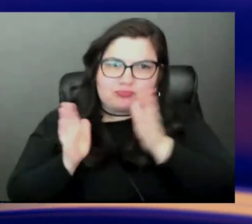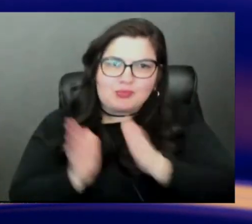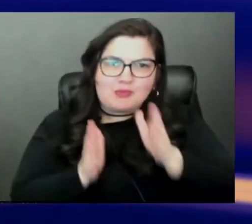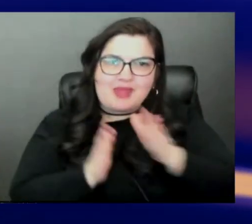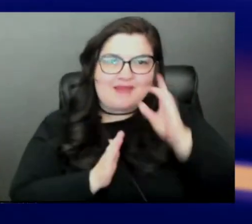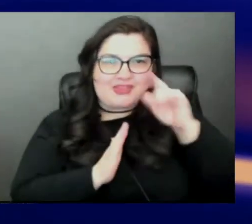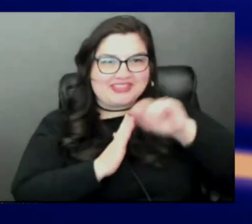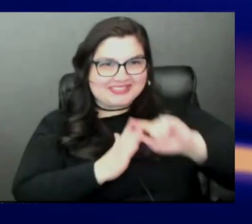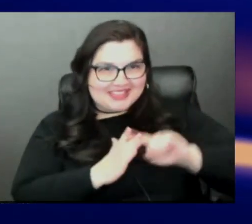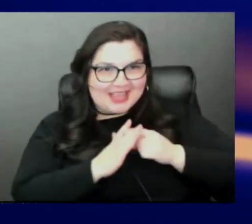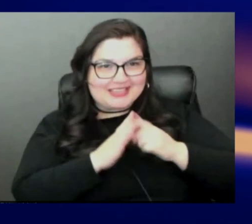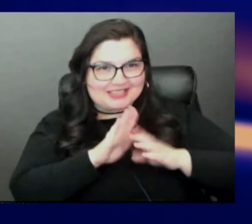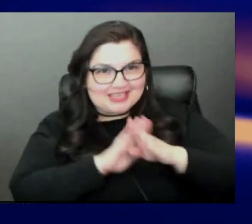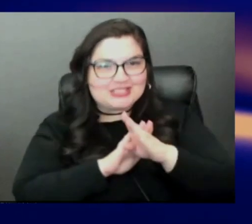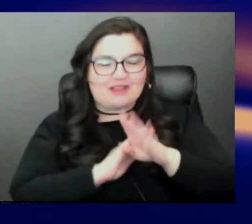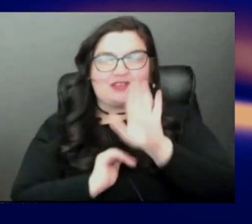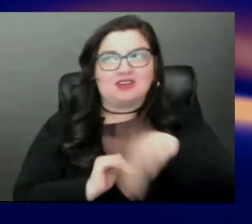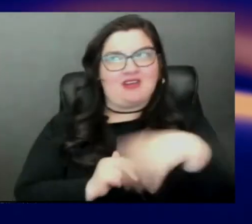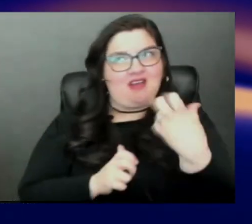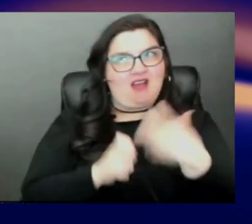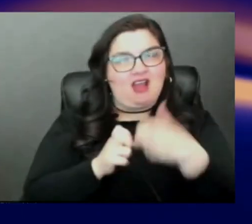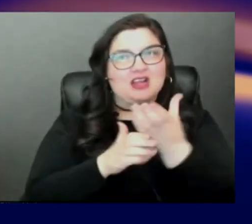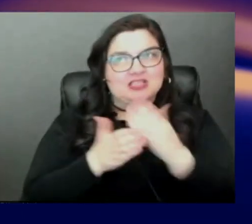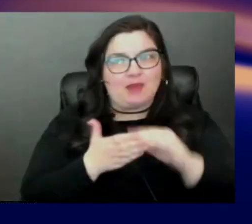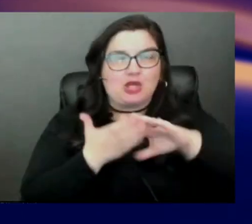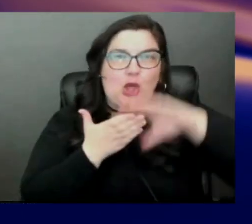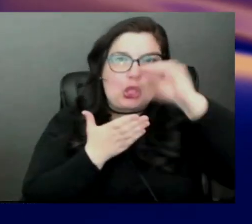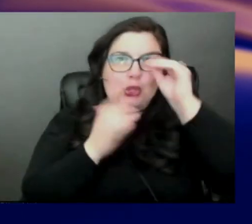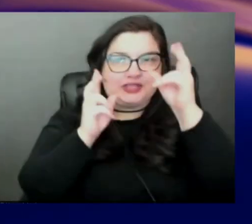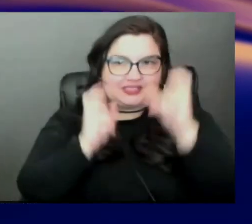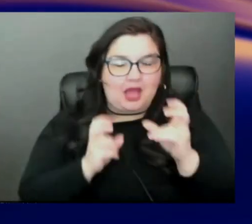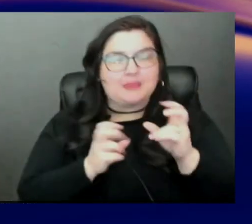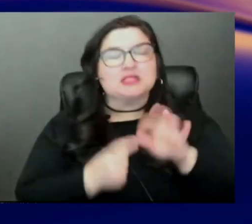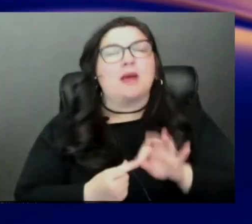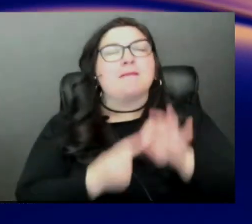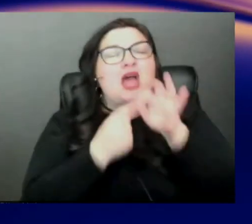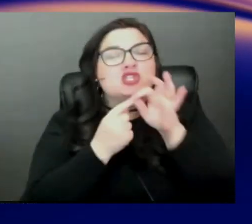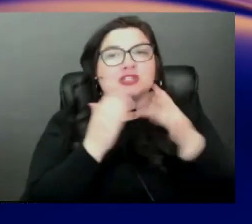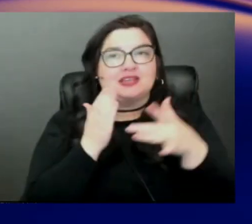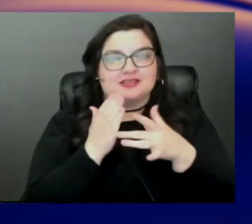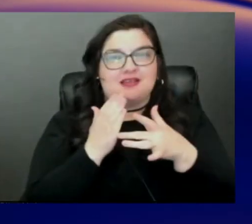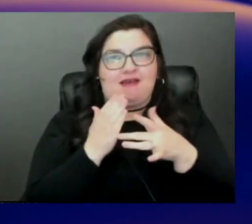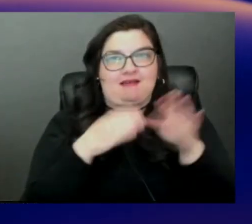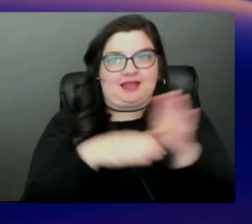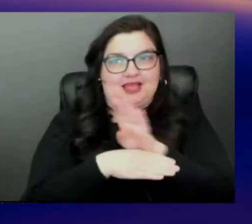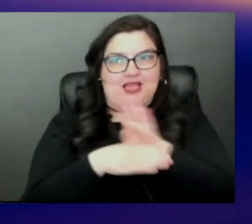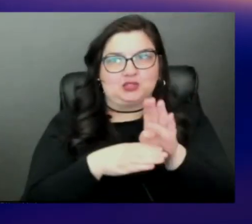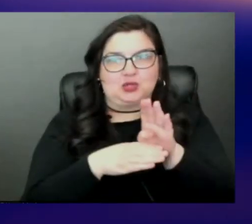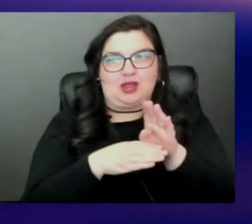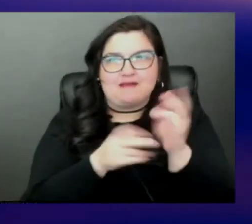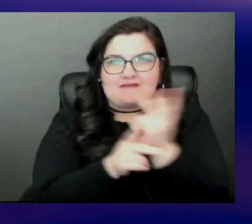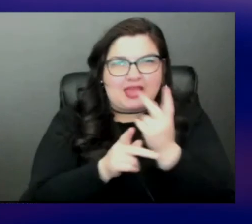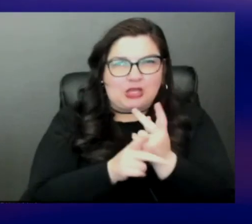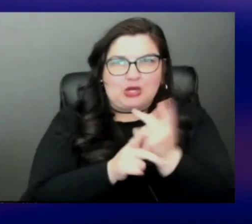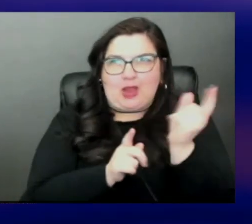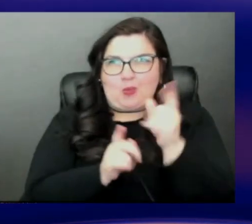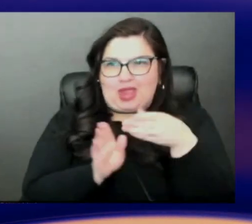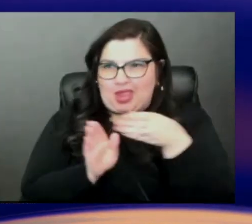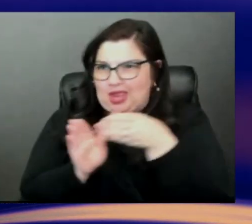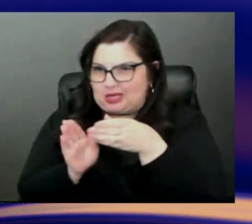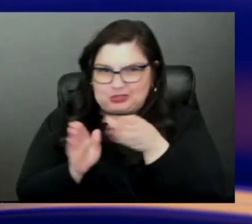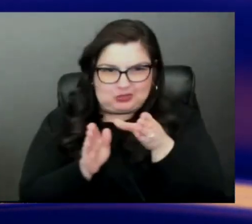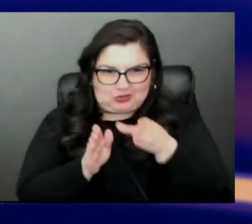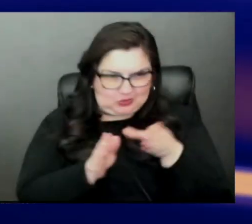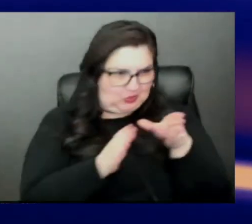One of the hardest parts about learning any topic, especially in the tech industry, is figuring out where to go and what steps to take